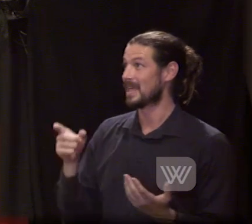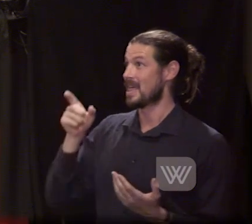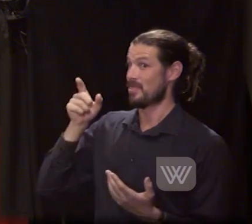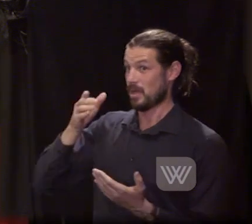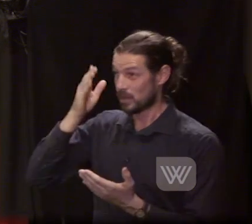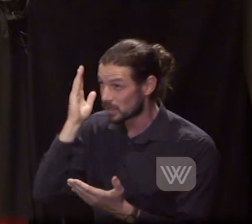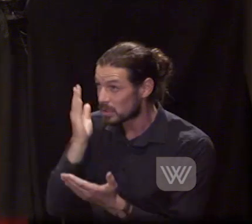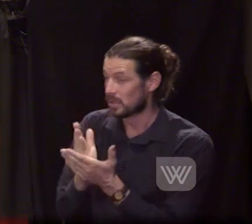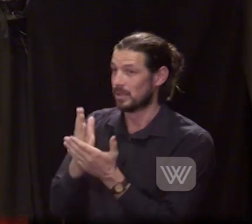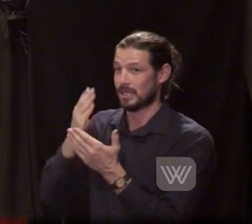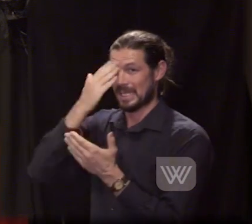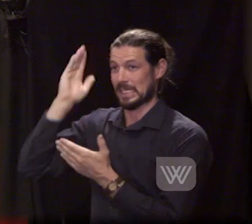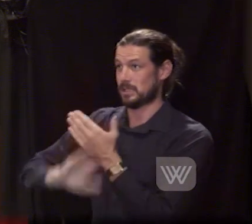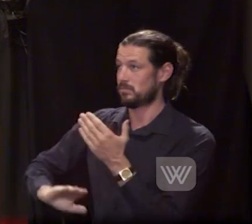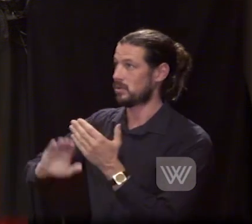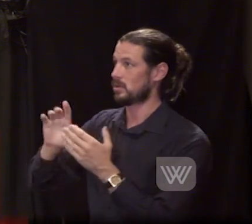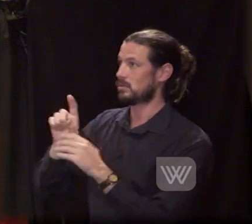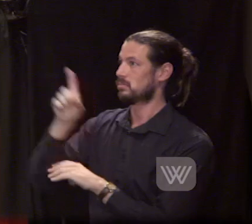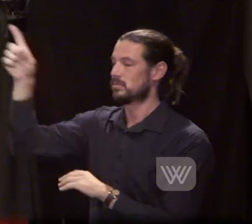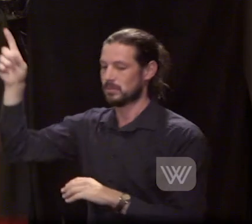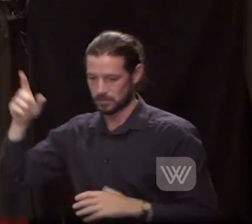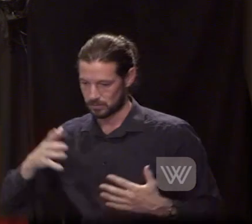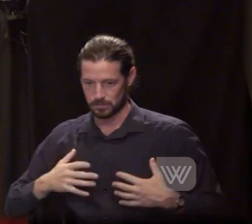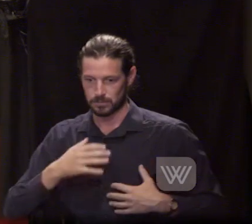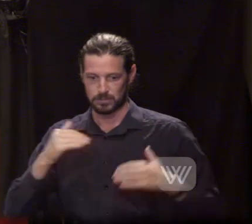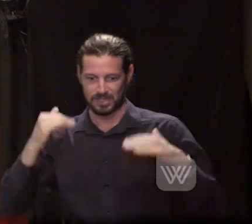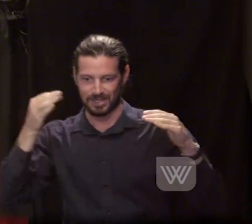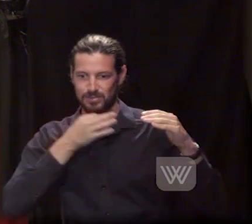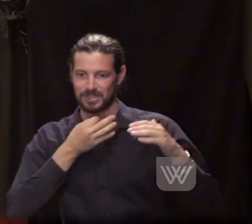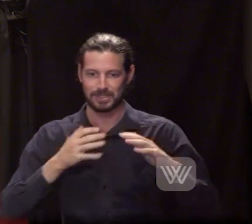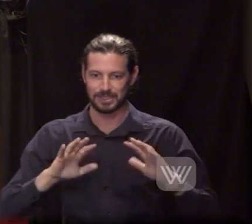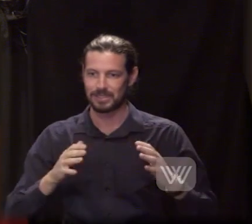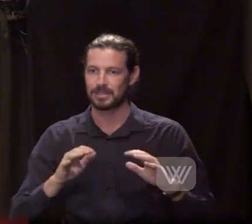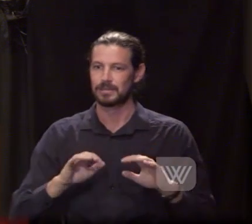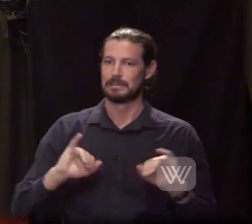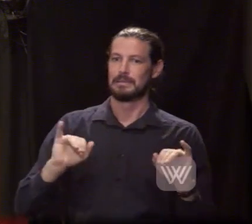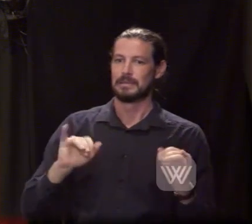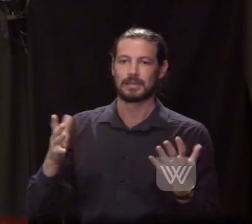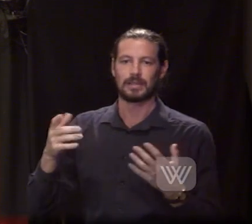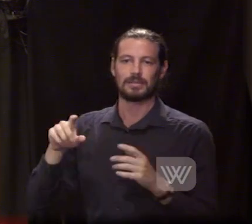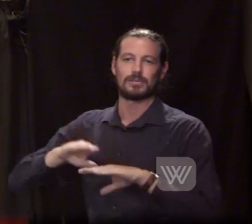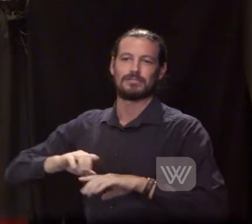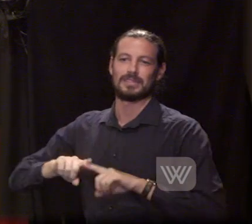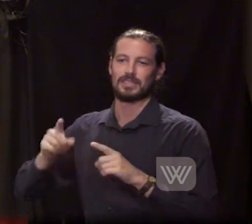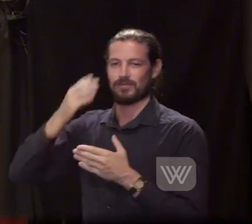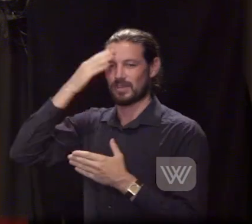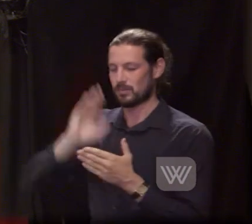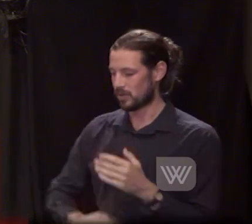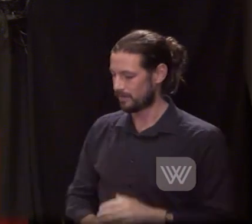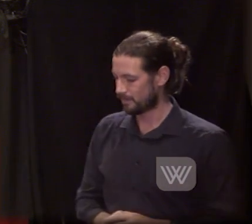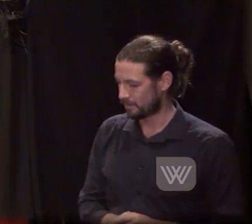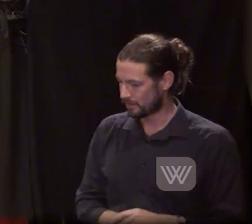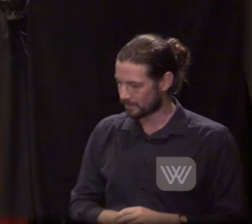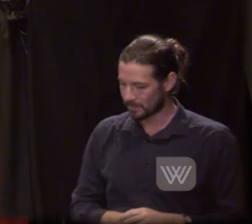actually go all the way there. That's the same reason why, we didn't have actual life support systems on our mission, because you can't put